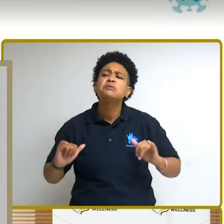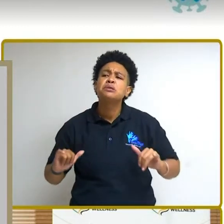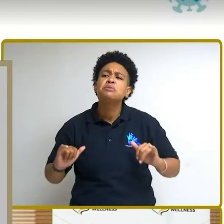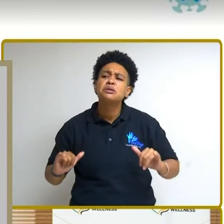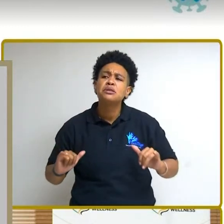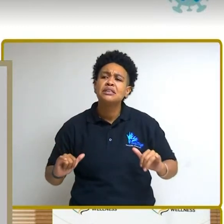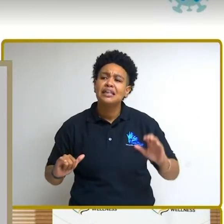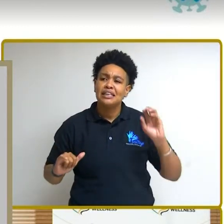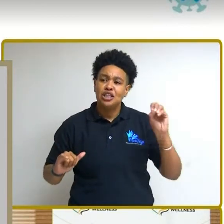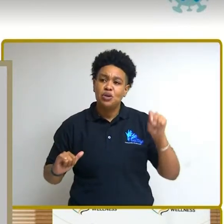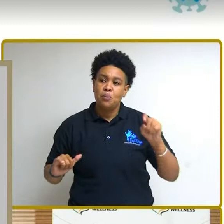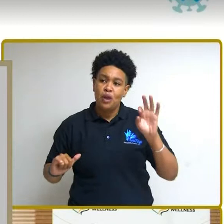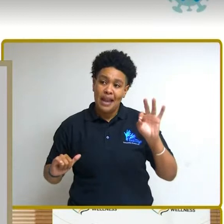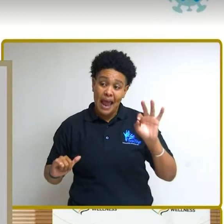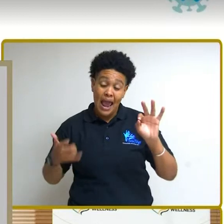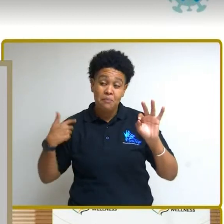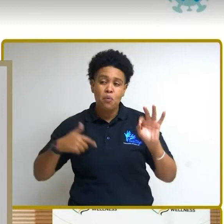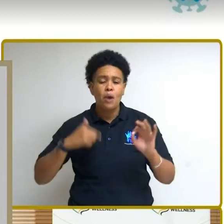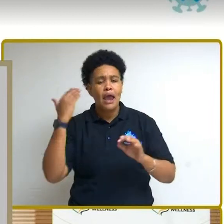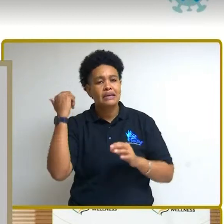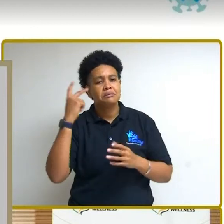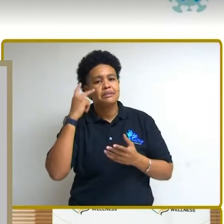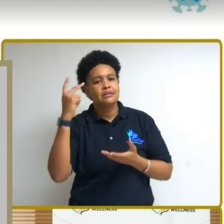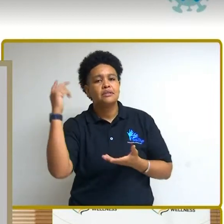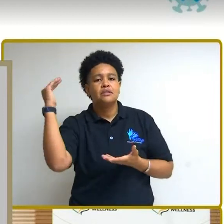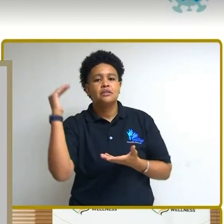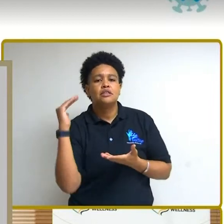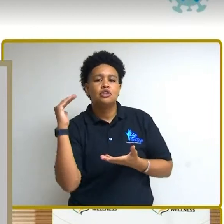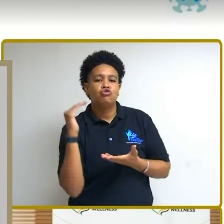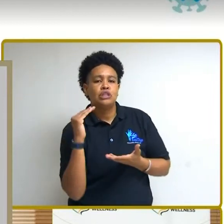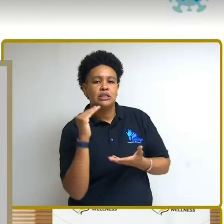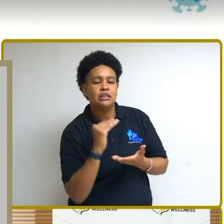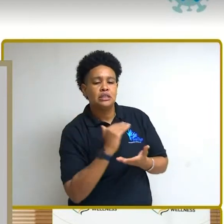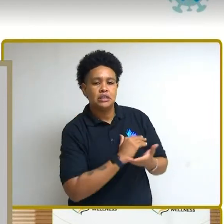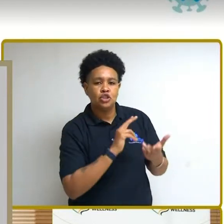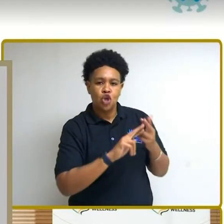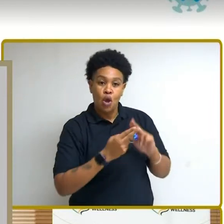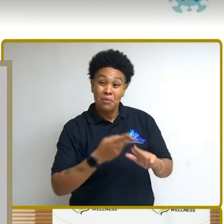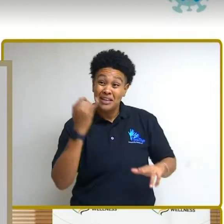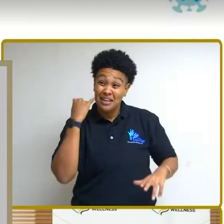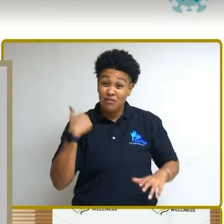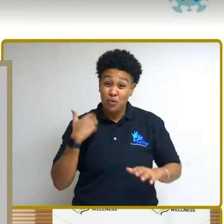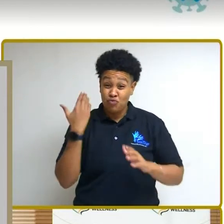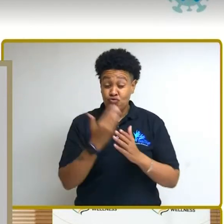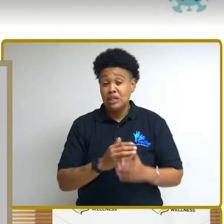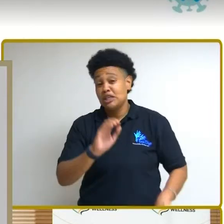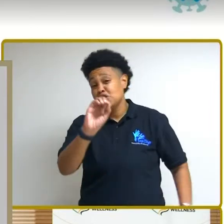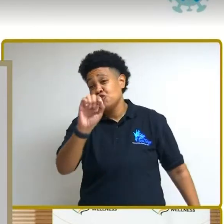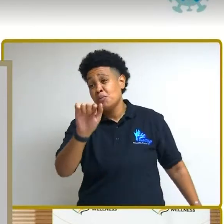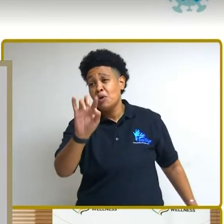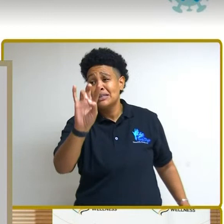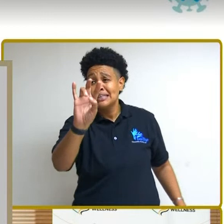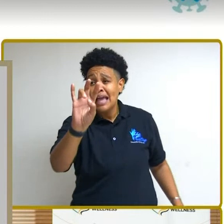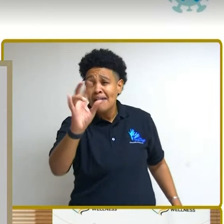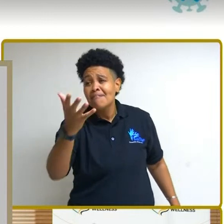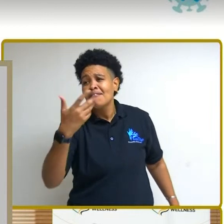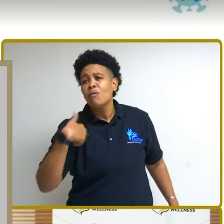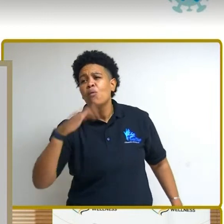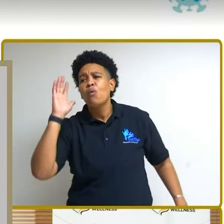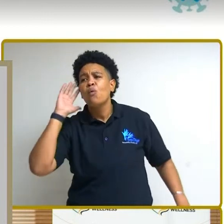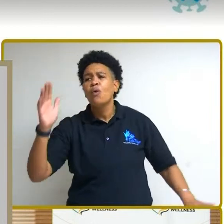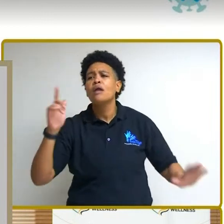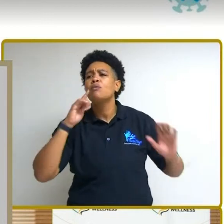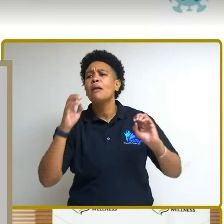At 0.9, we expect to see a downward trend. And certainly if we get it down to 0.7, then we would